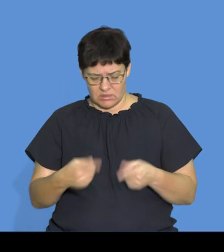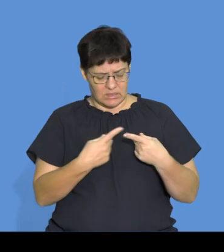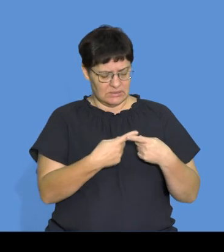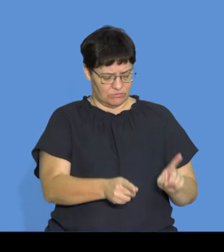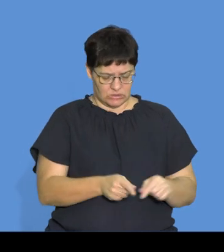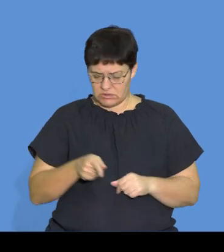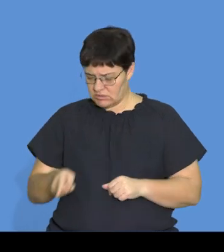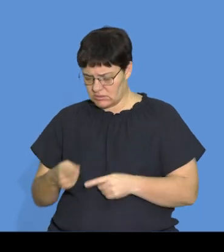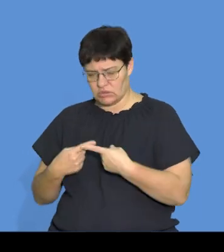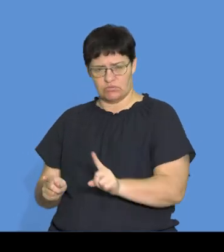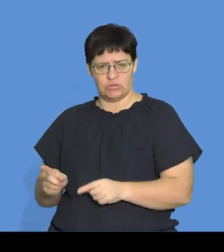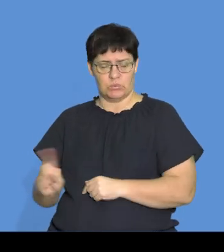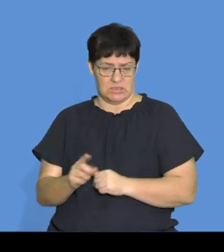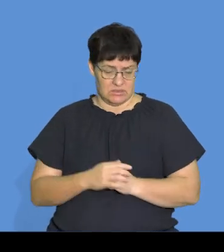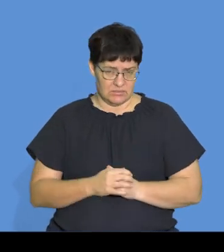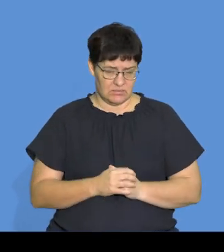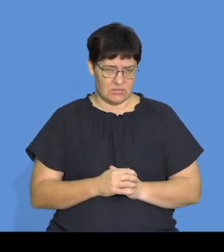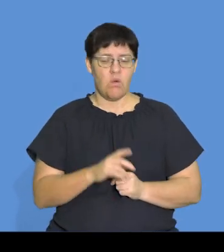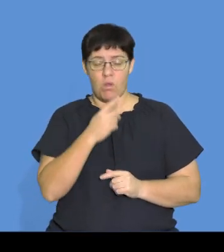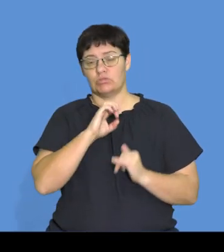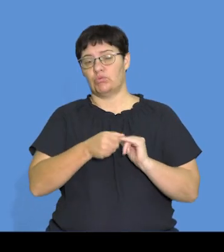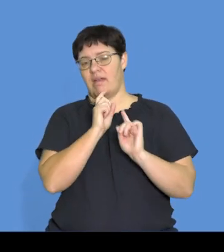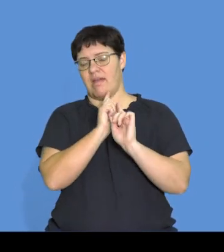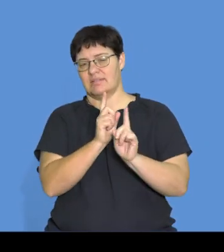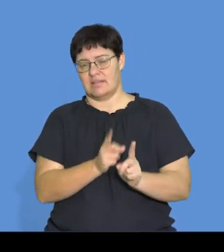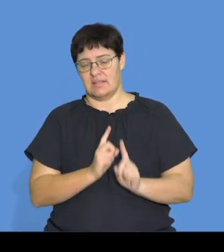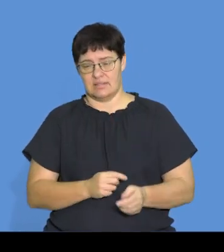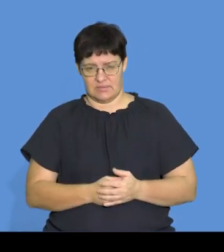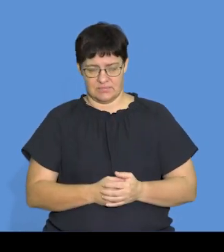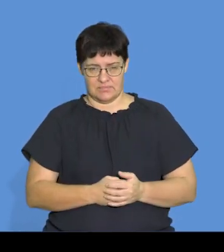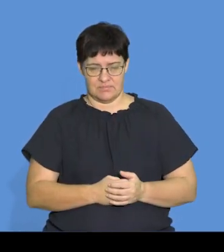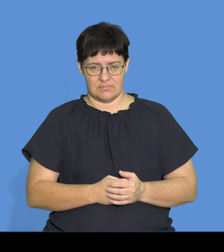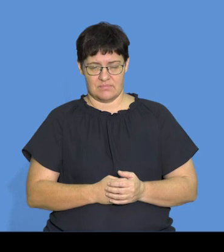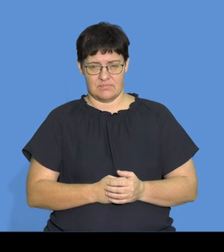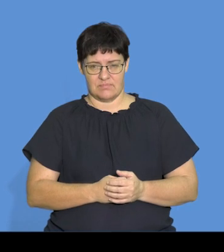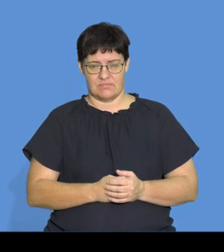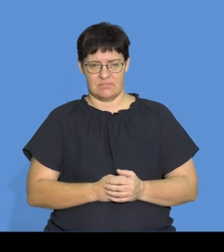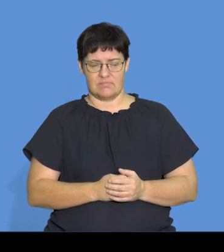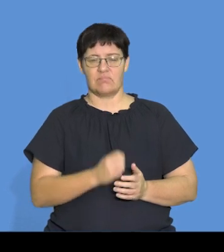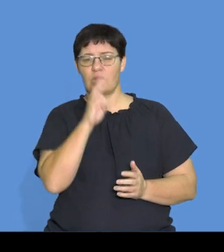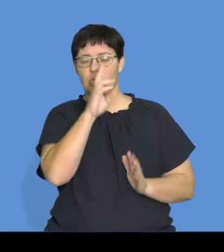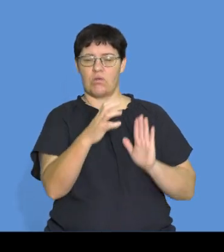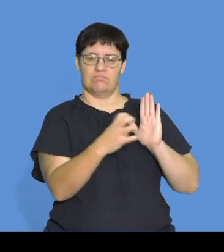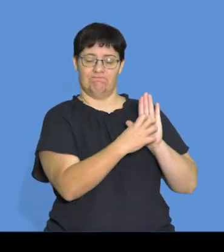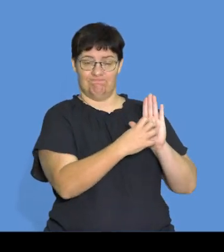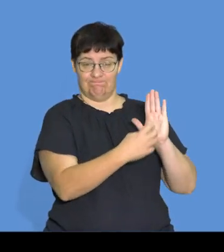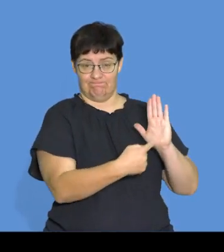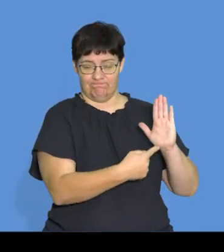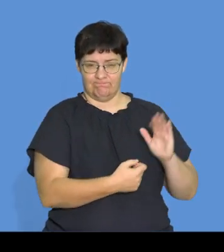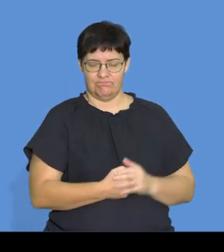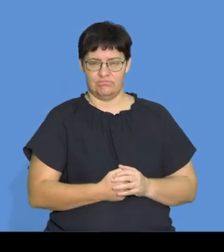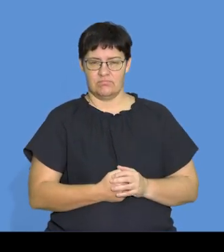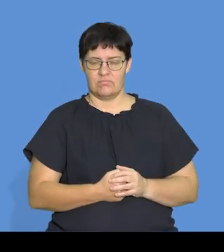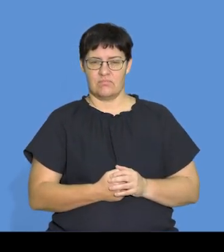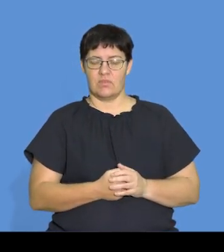those questions is what we're going to try and answer in this particular lesson. But firstly, let's look at our map. Our map is, we're